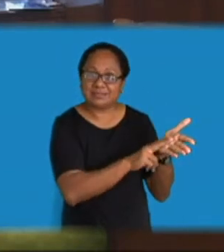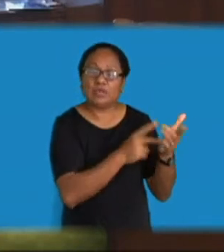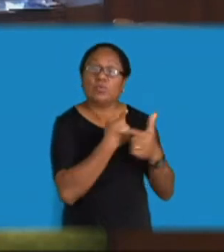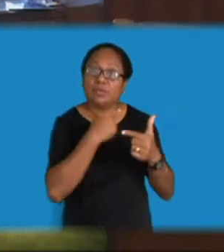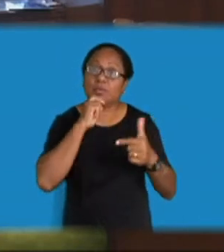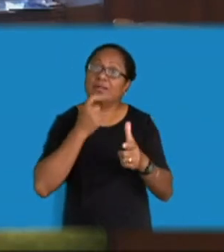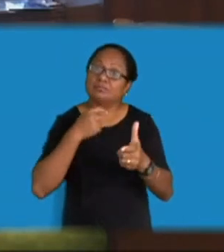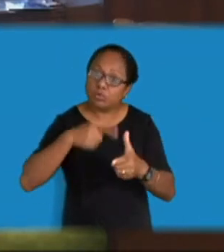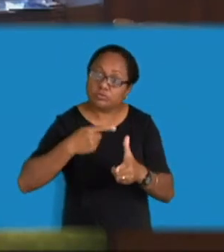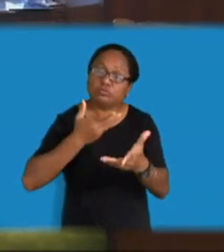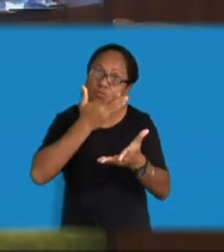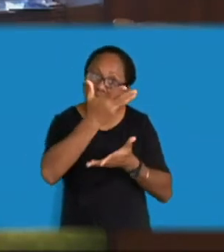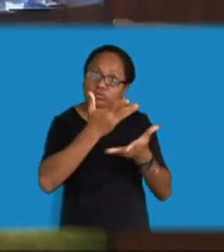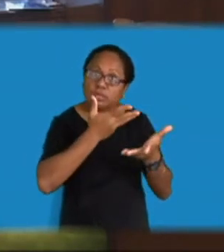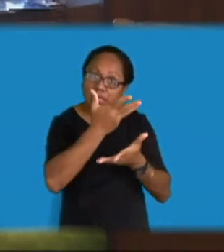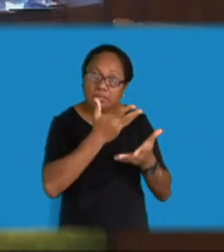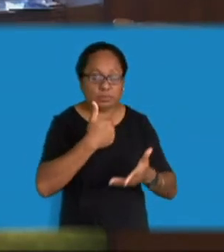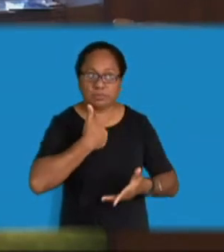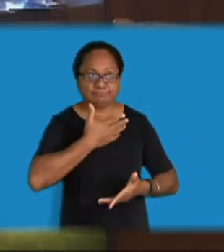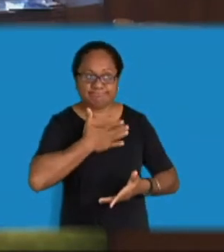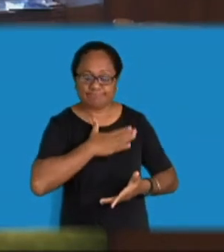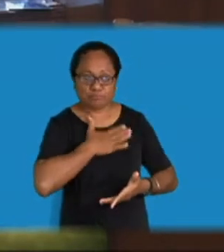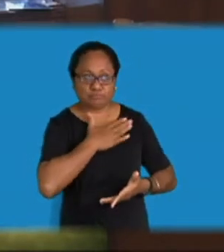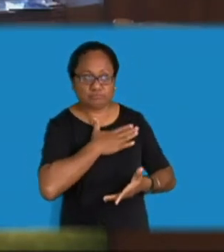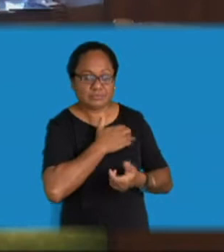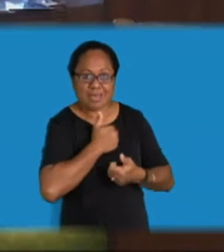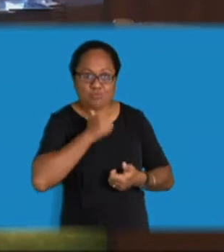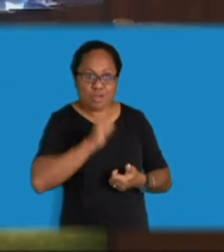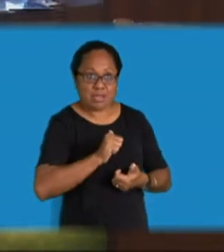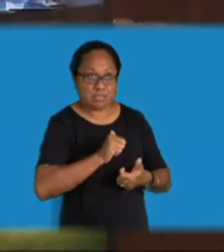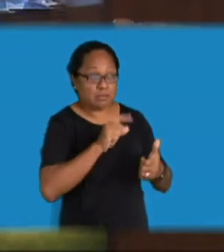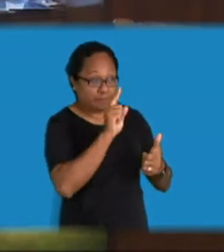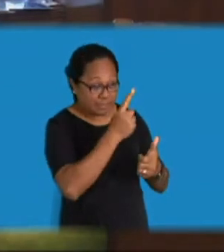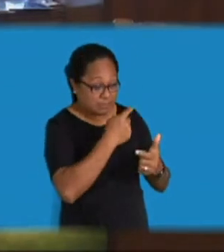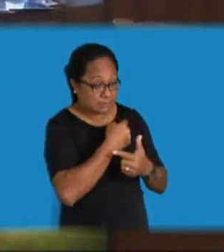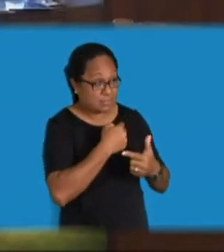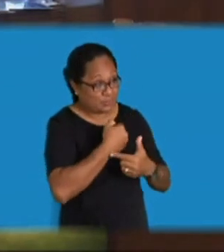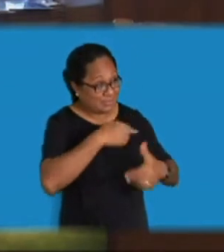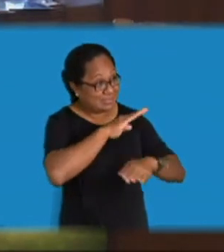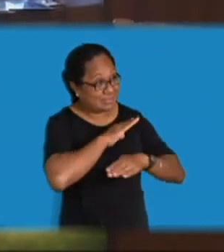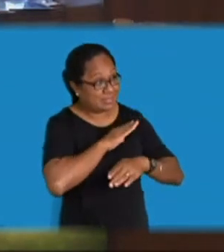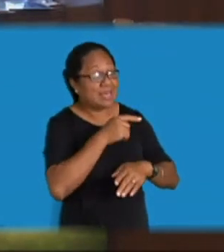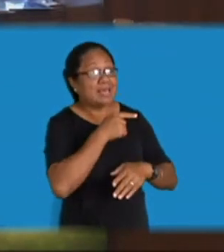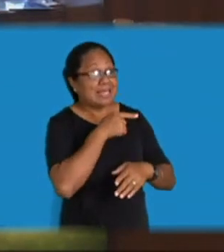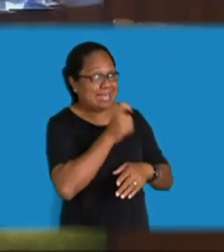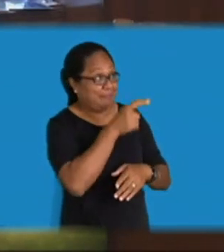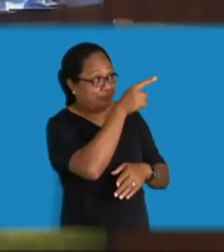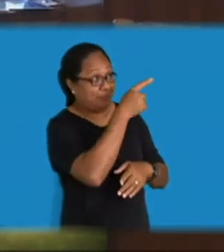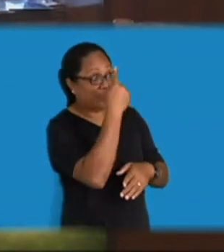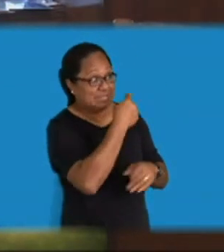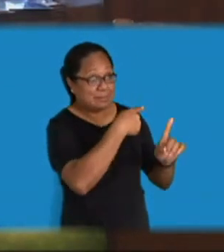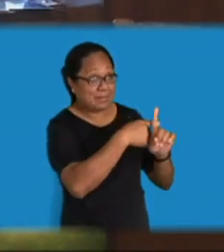negotiate and demand our rights until we are satisfied that PACER Plus is in our interest and does